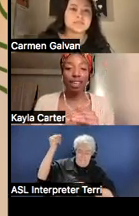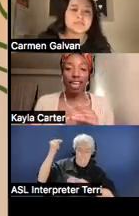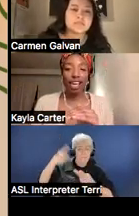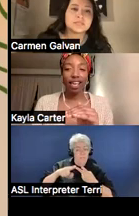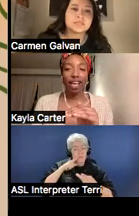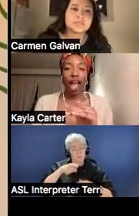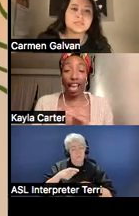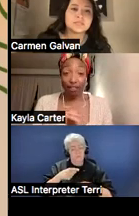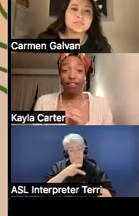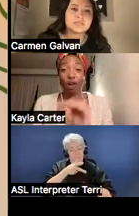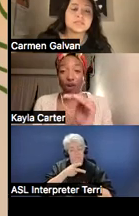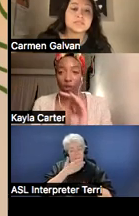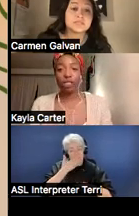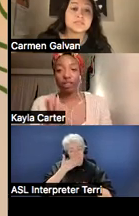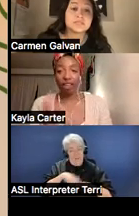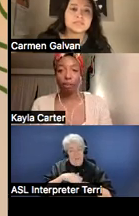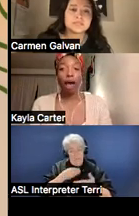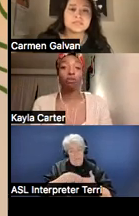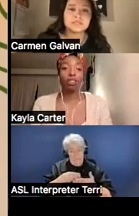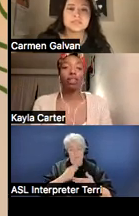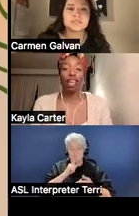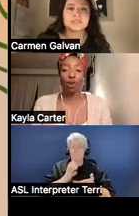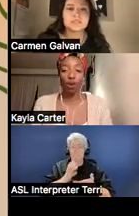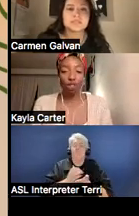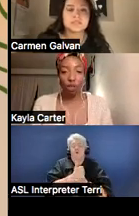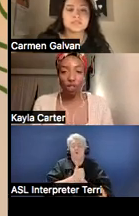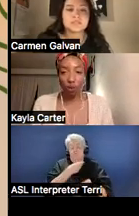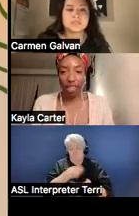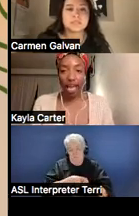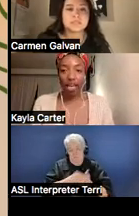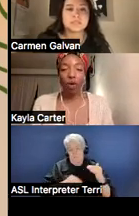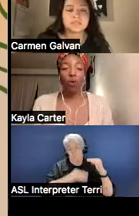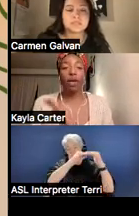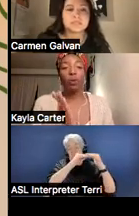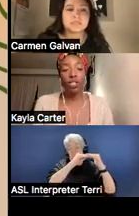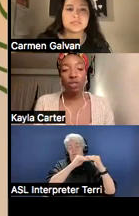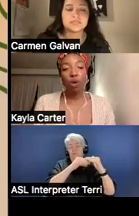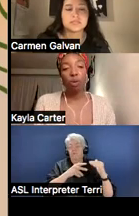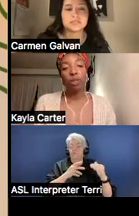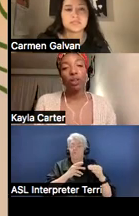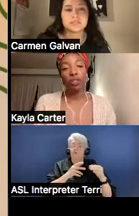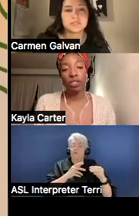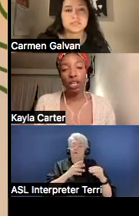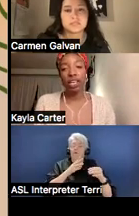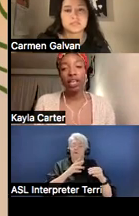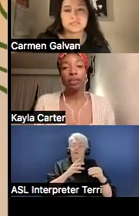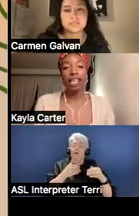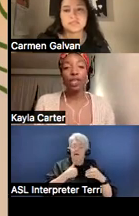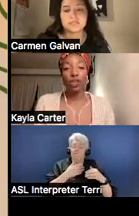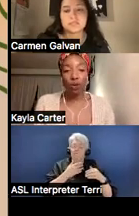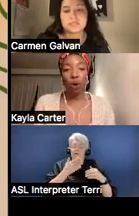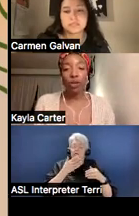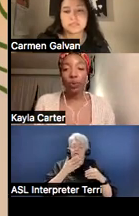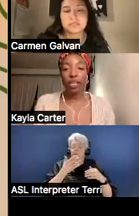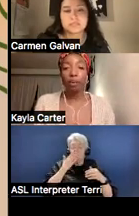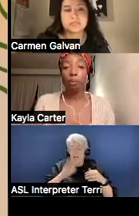to be making a very specific amount in order to be doing that. What I wish more people understood is that